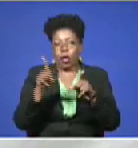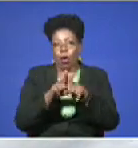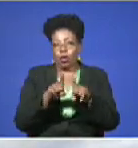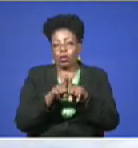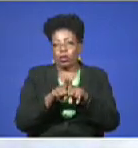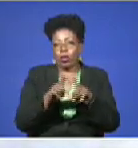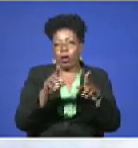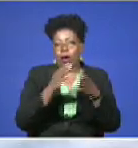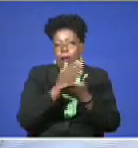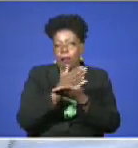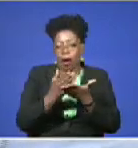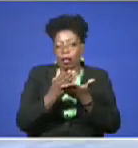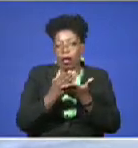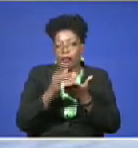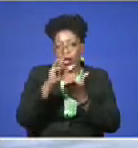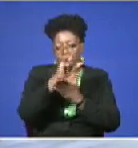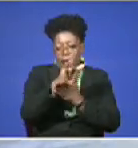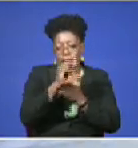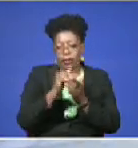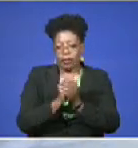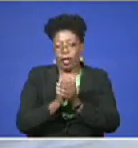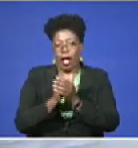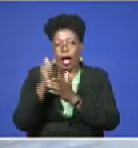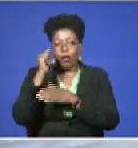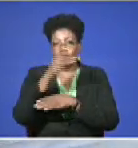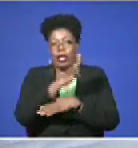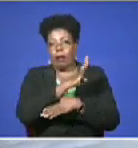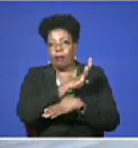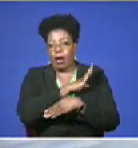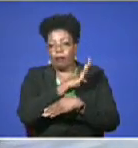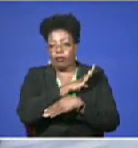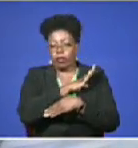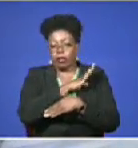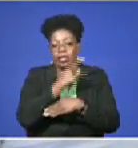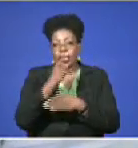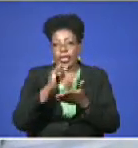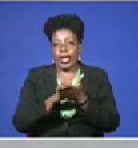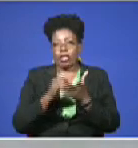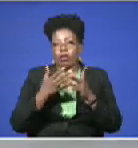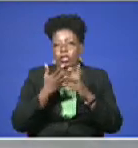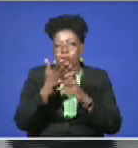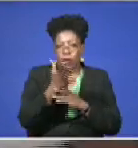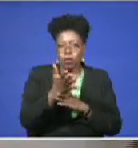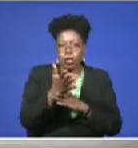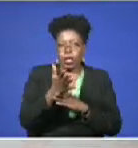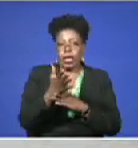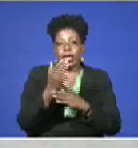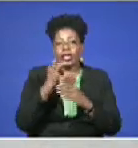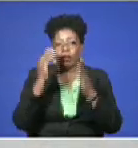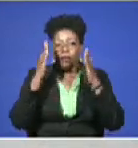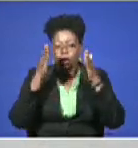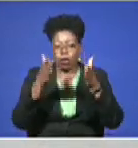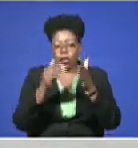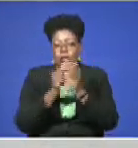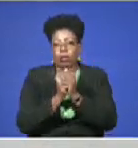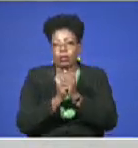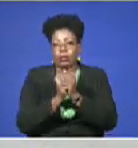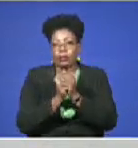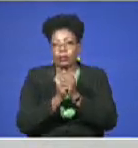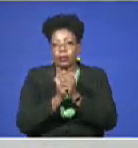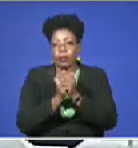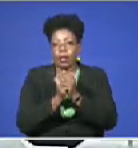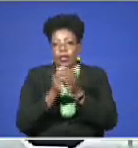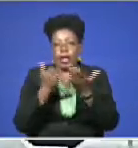the office. Officer Avia Beckford explains that transparency is their key focus. The prosecution's process is relatively